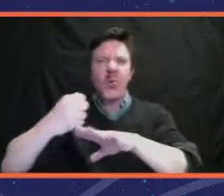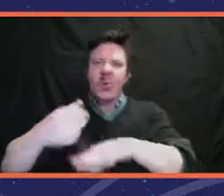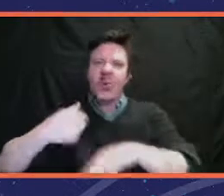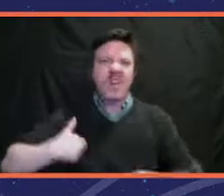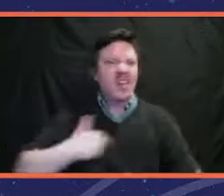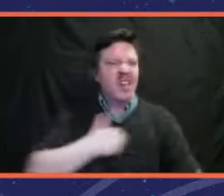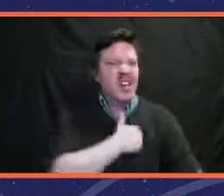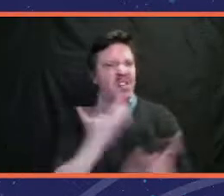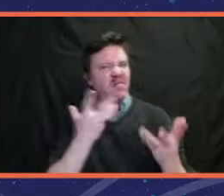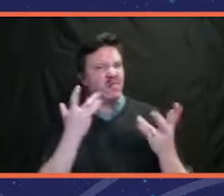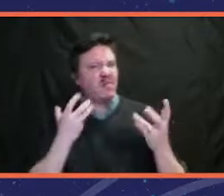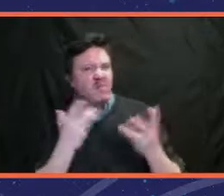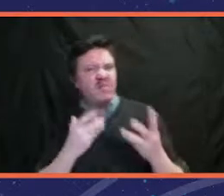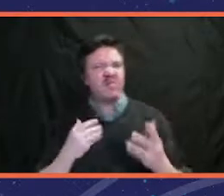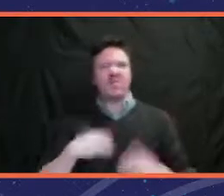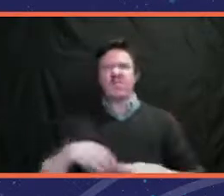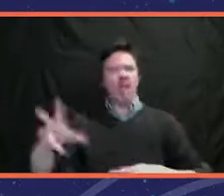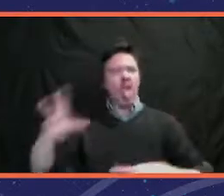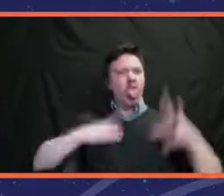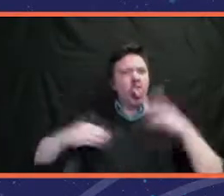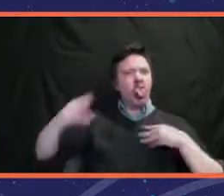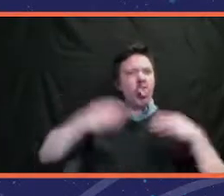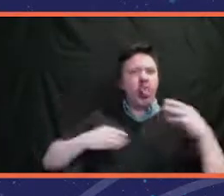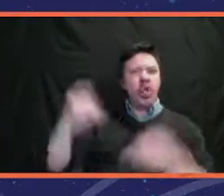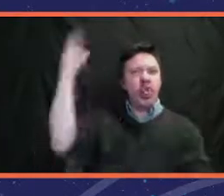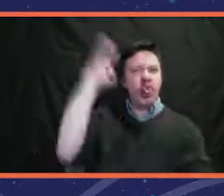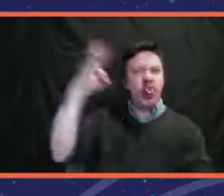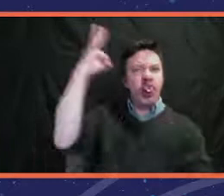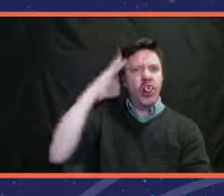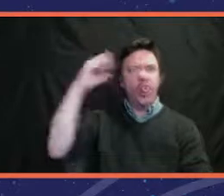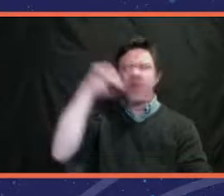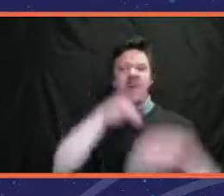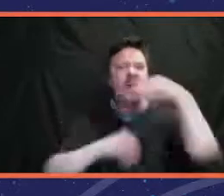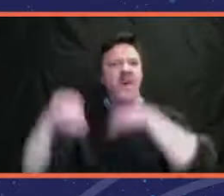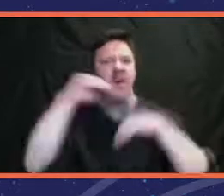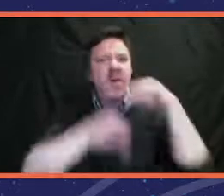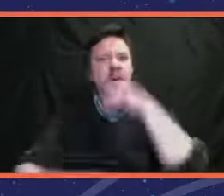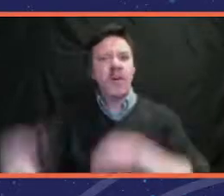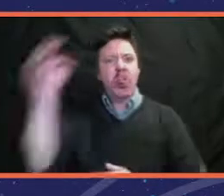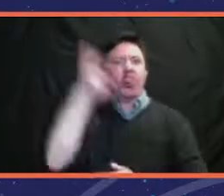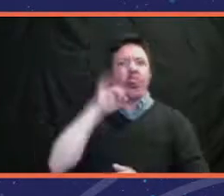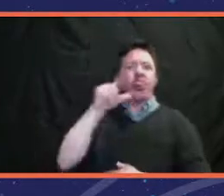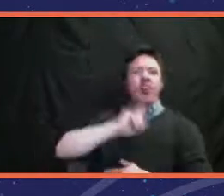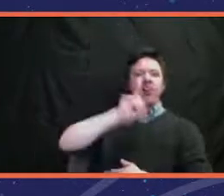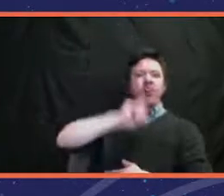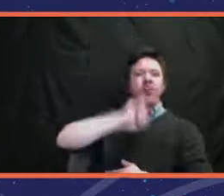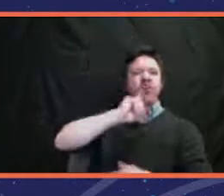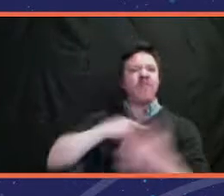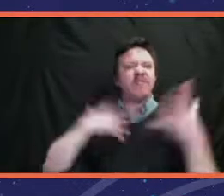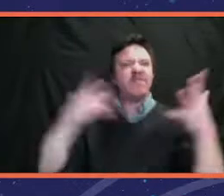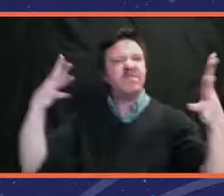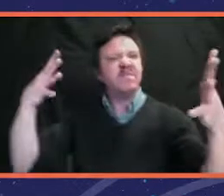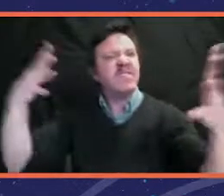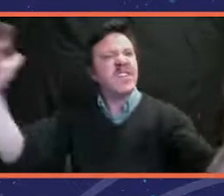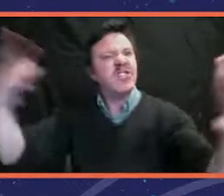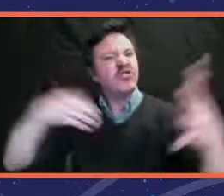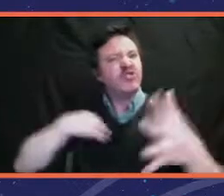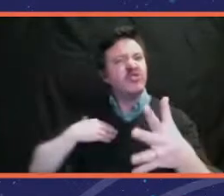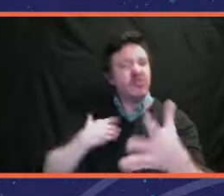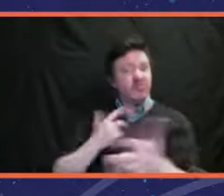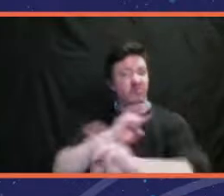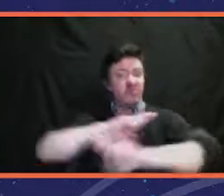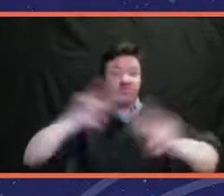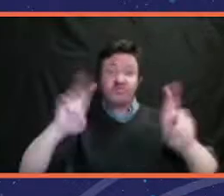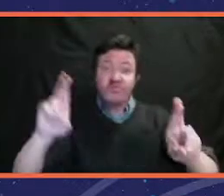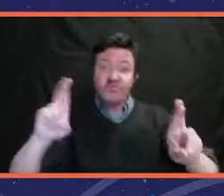people. That world we can build it, one that's for the people. We need a green new deal. Y'all ready? Are you sure